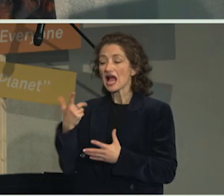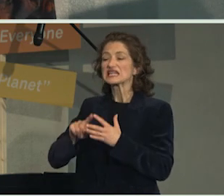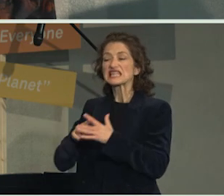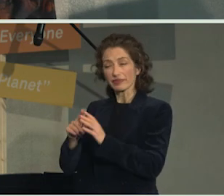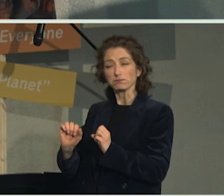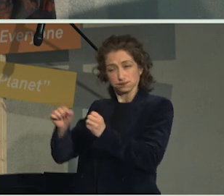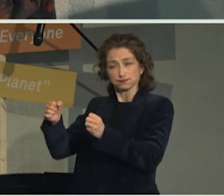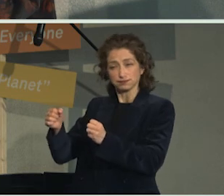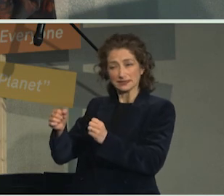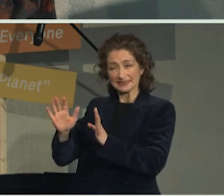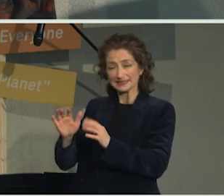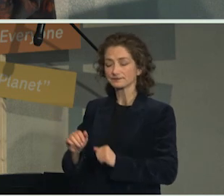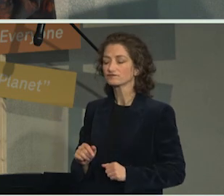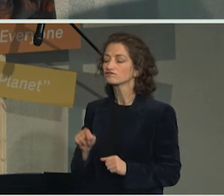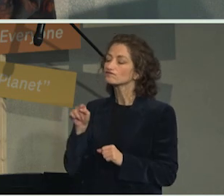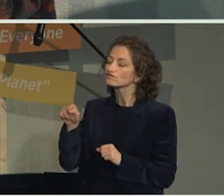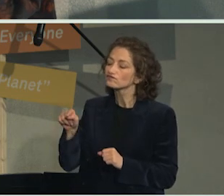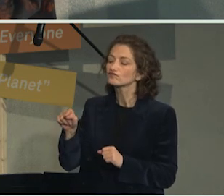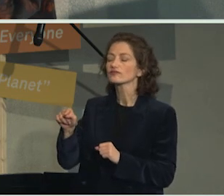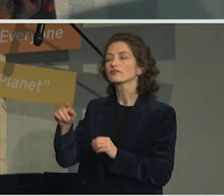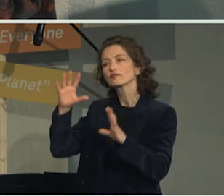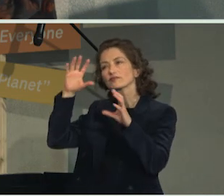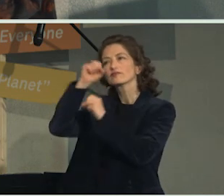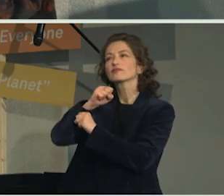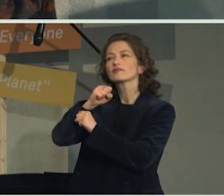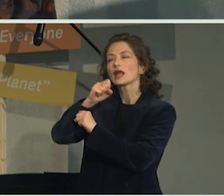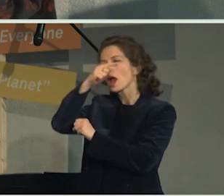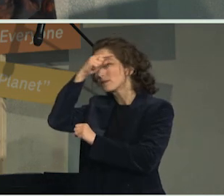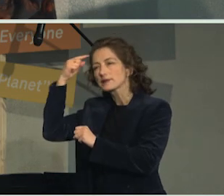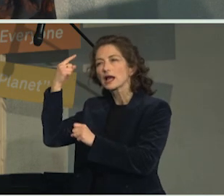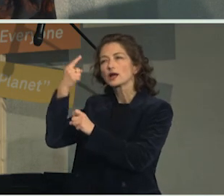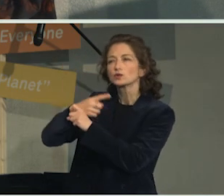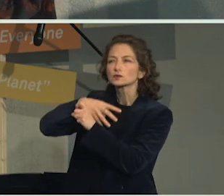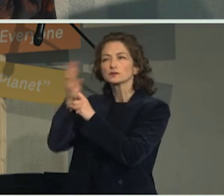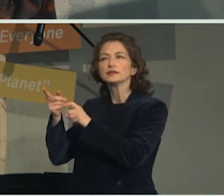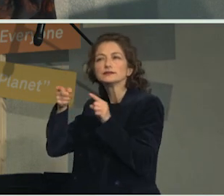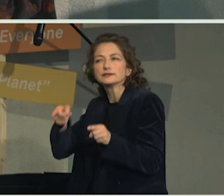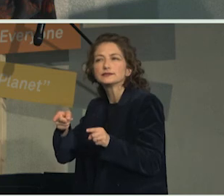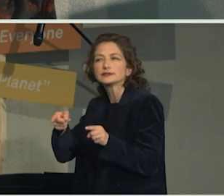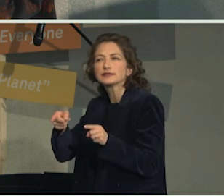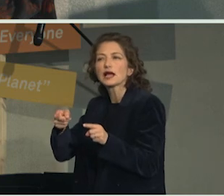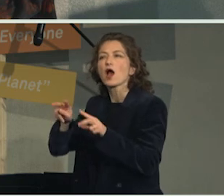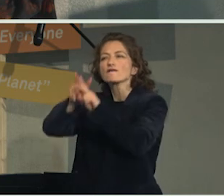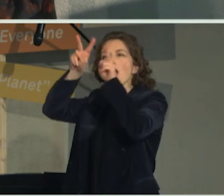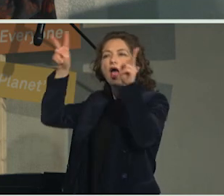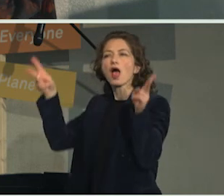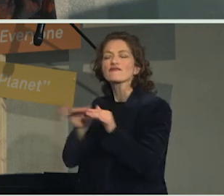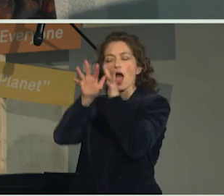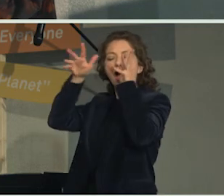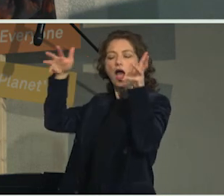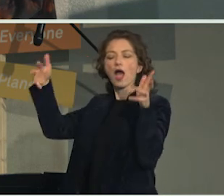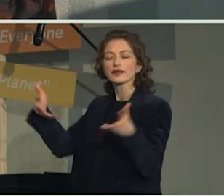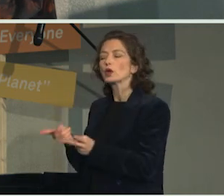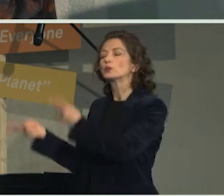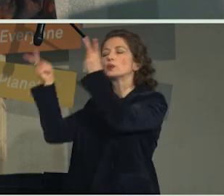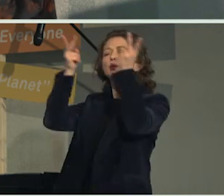unite everyone in their understanding of queer and black as a worldwide uniform concept.